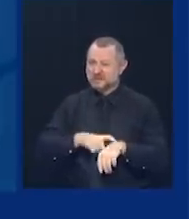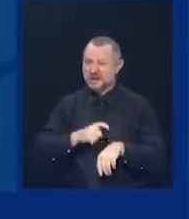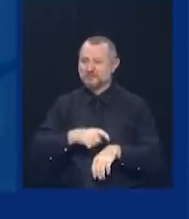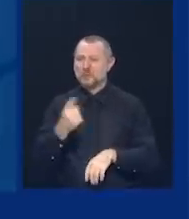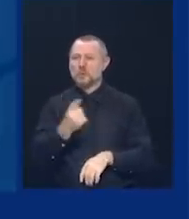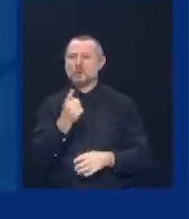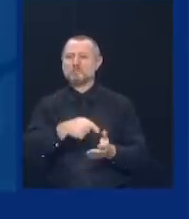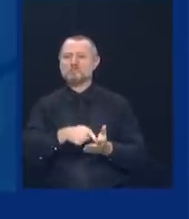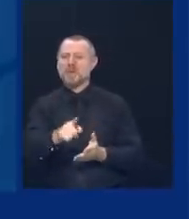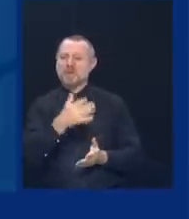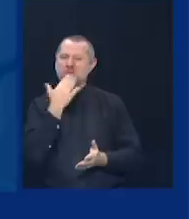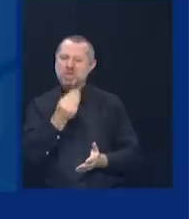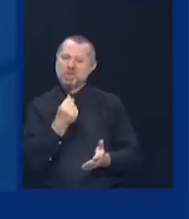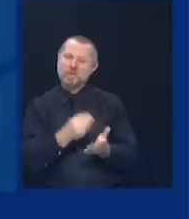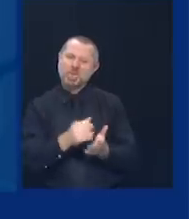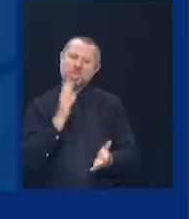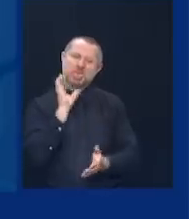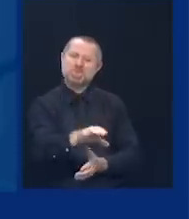46%.